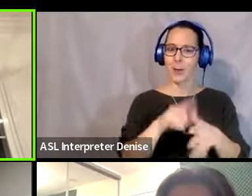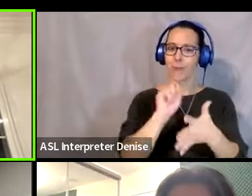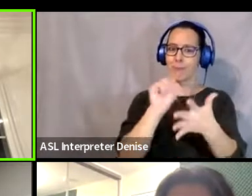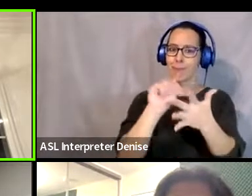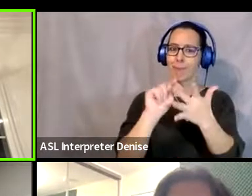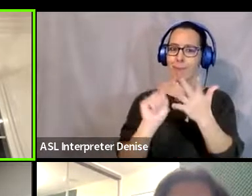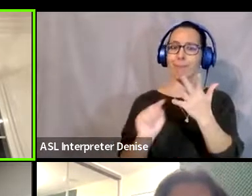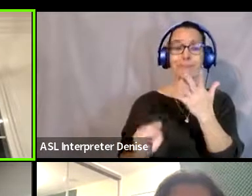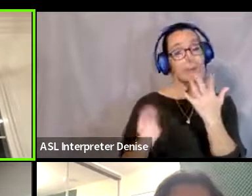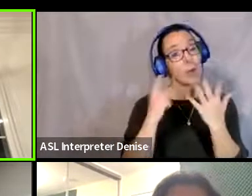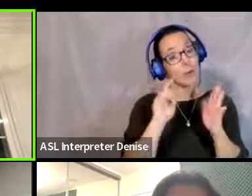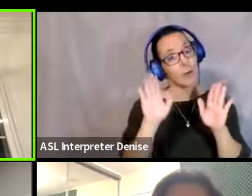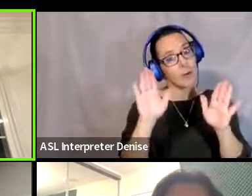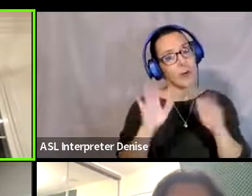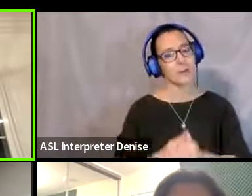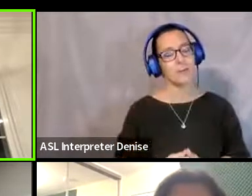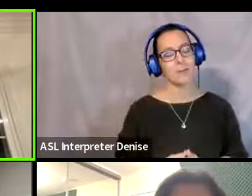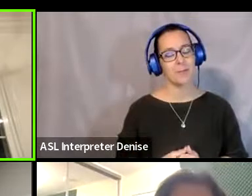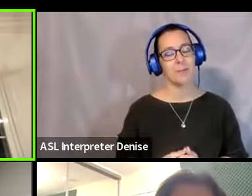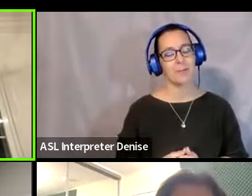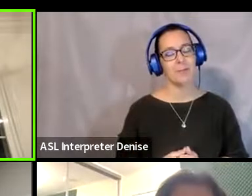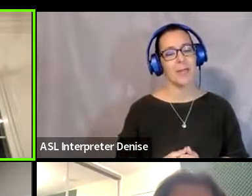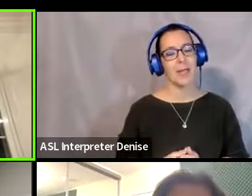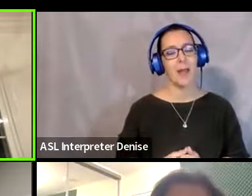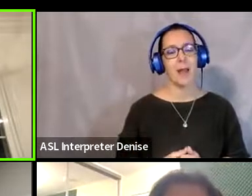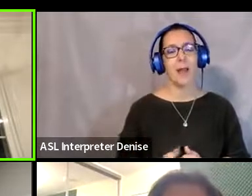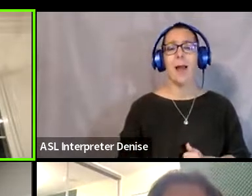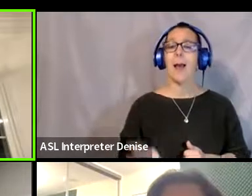in 2019, we